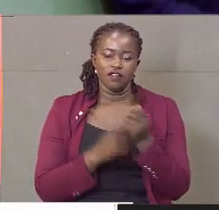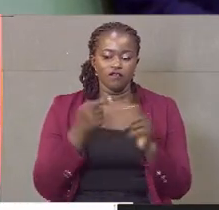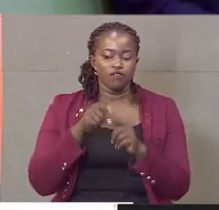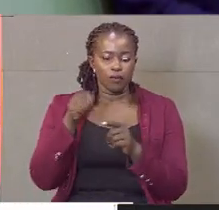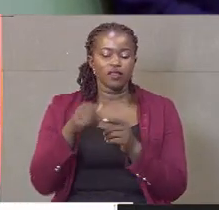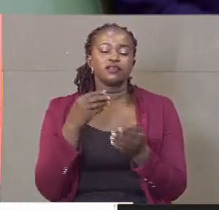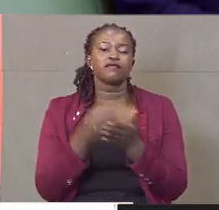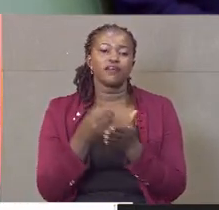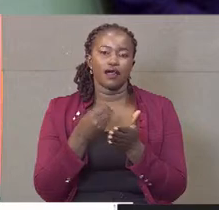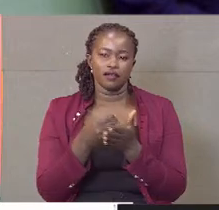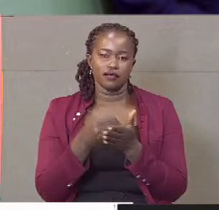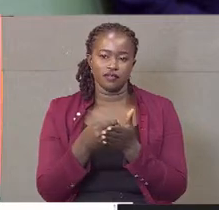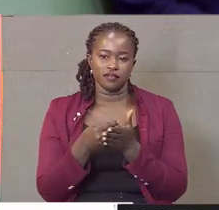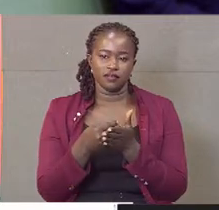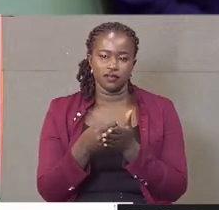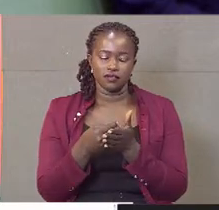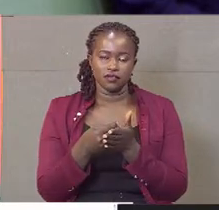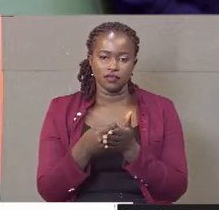fund.